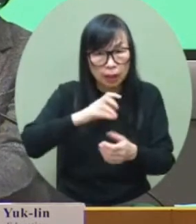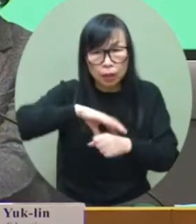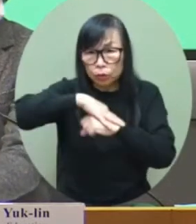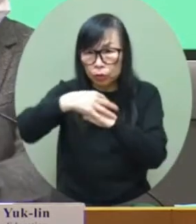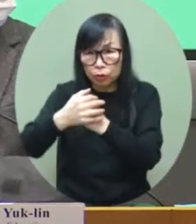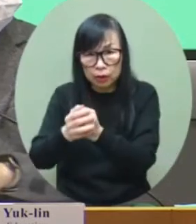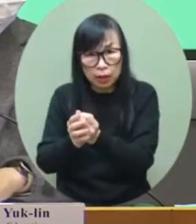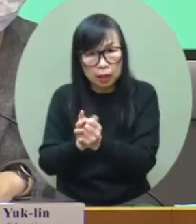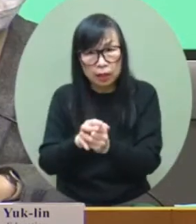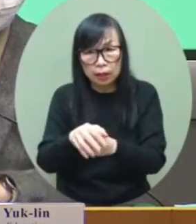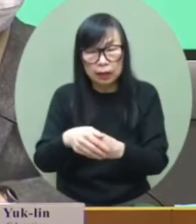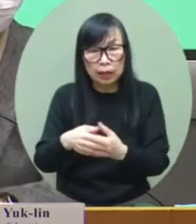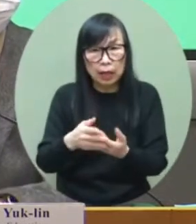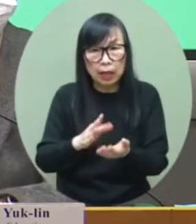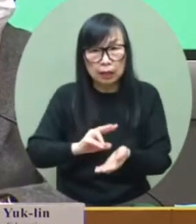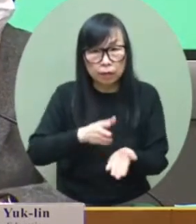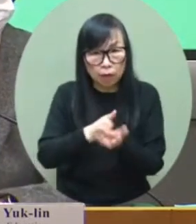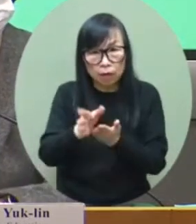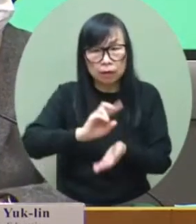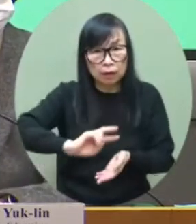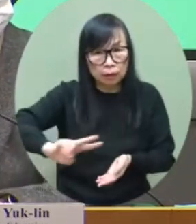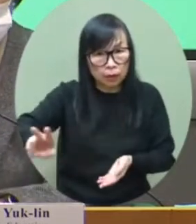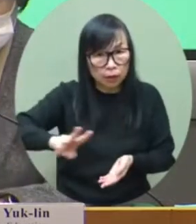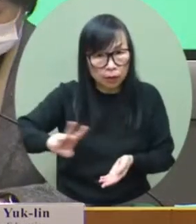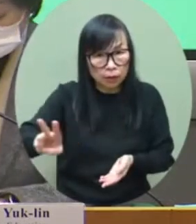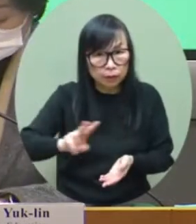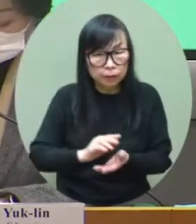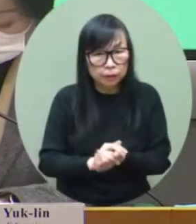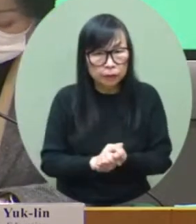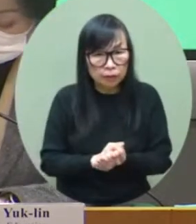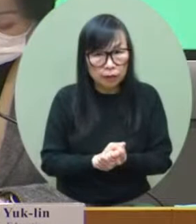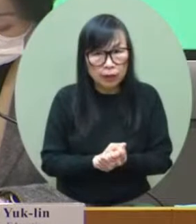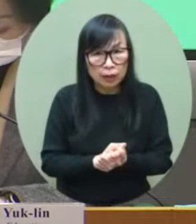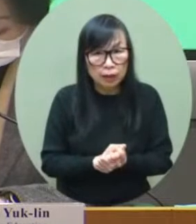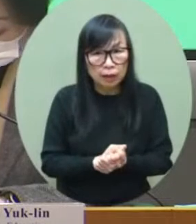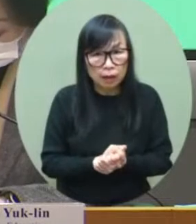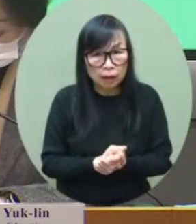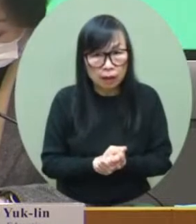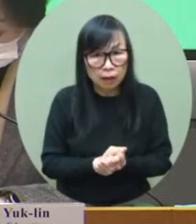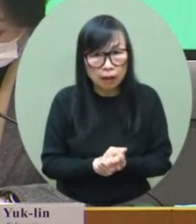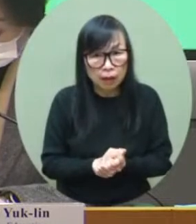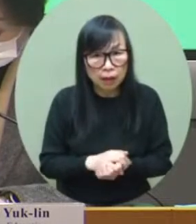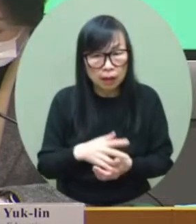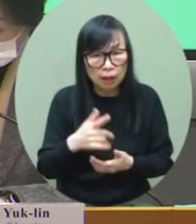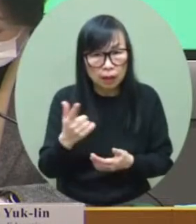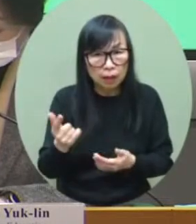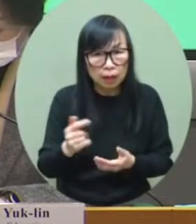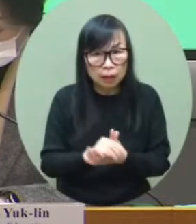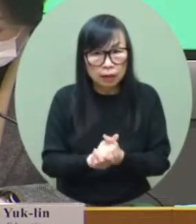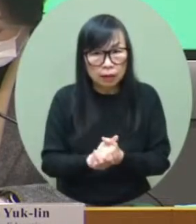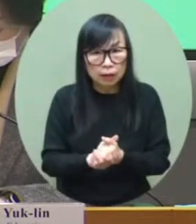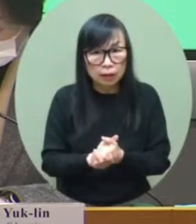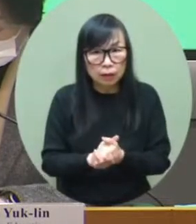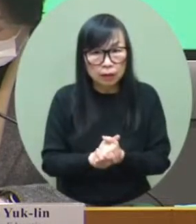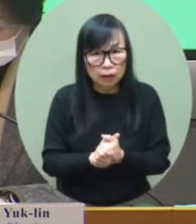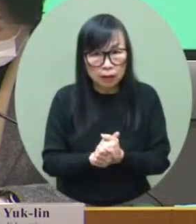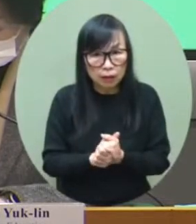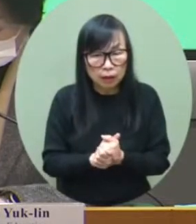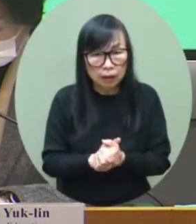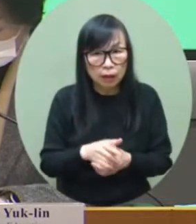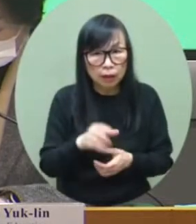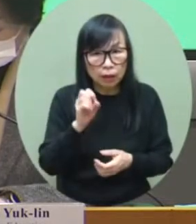anti-epidemic measures in a periodic manner. This is a direction adopted all around the world. Before, I